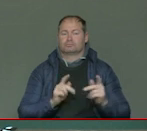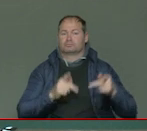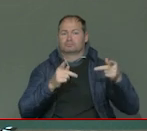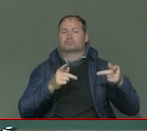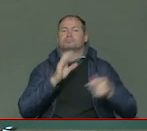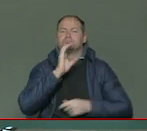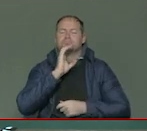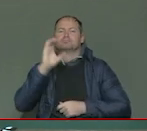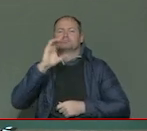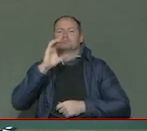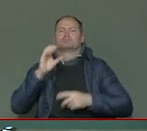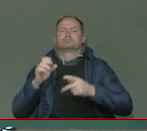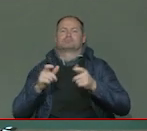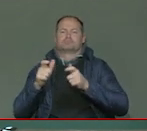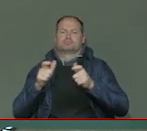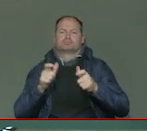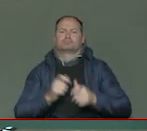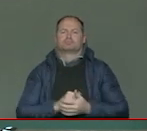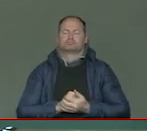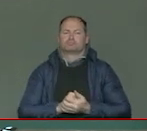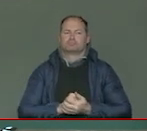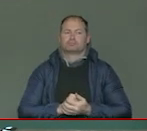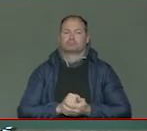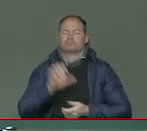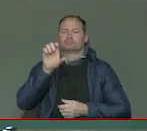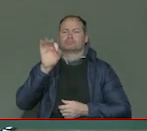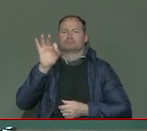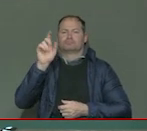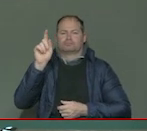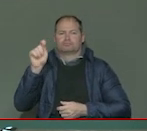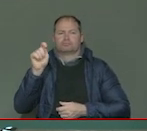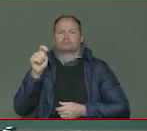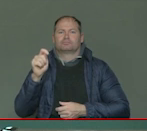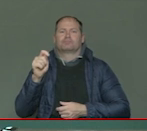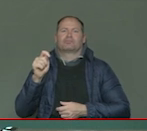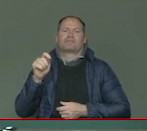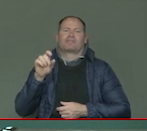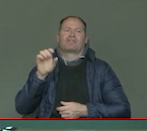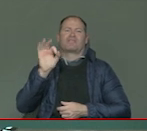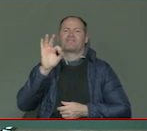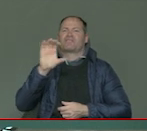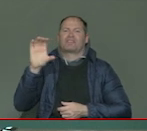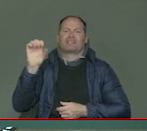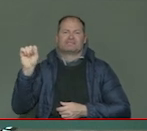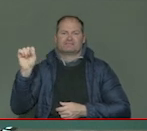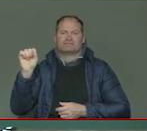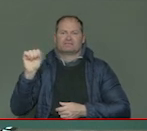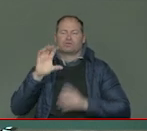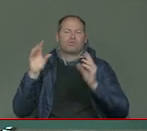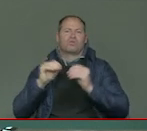Then they say EFT fees, cash handling fees, and service fees. You know that is all of them